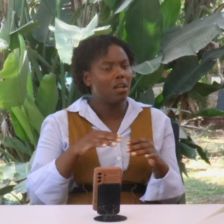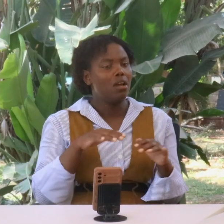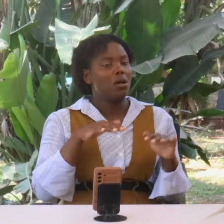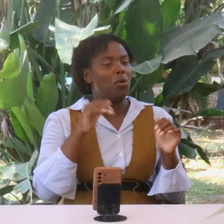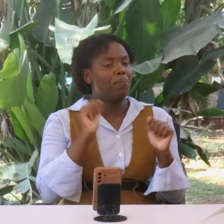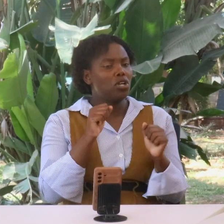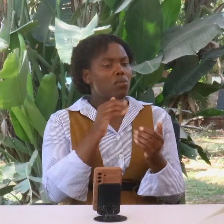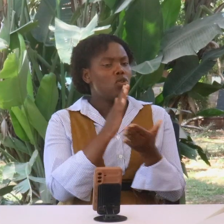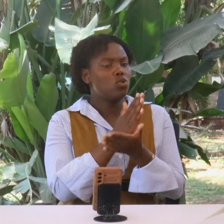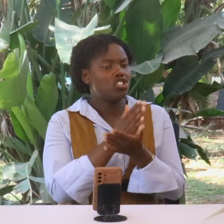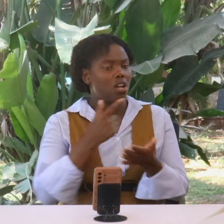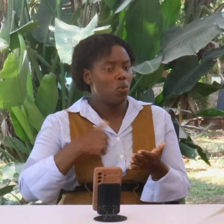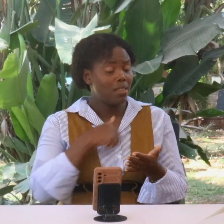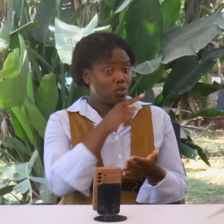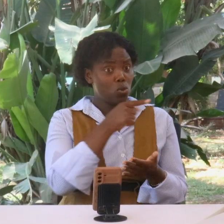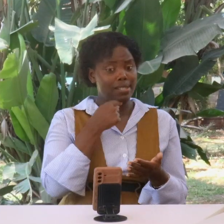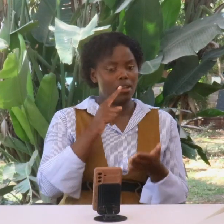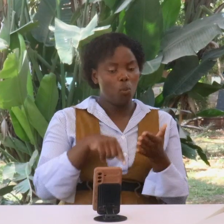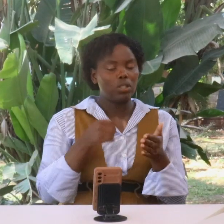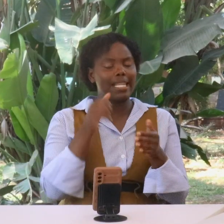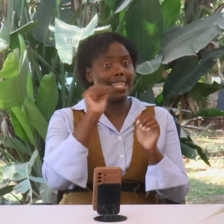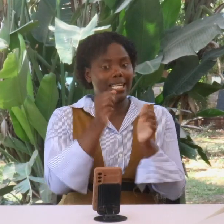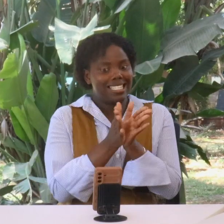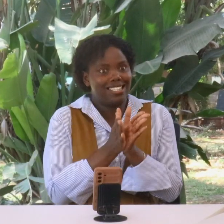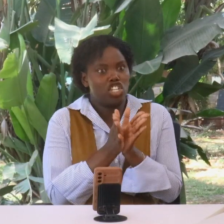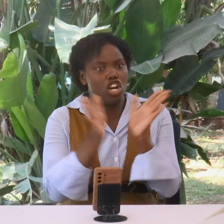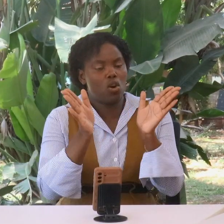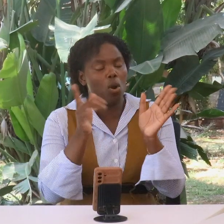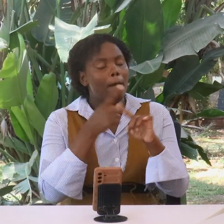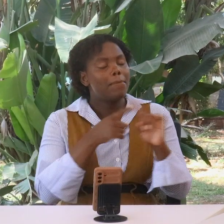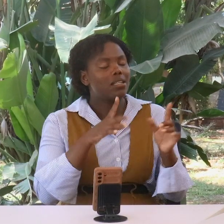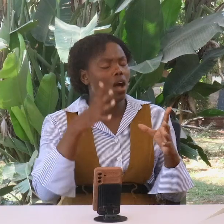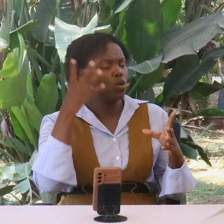So you have traveled, you said you are an occupational therapist.